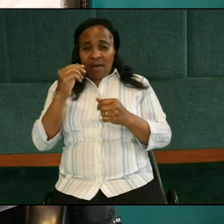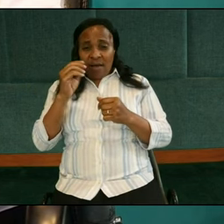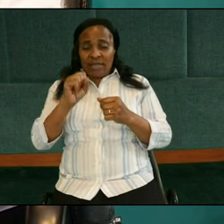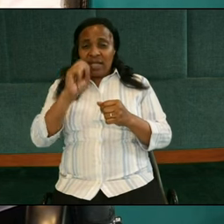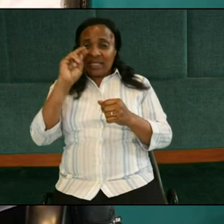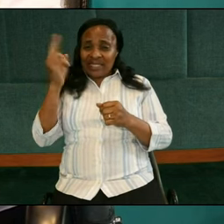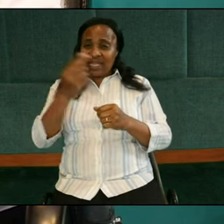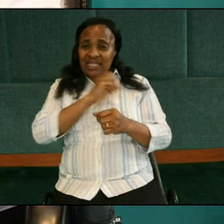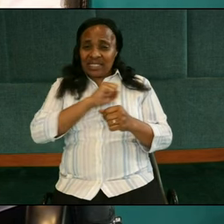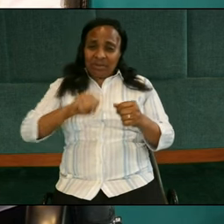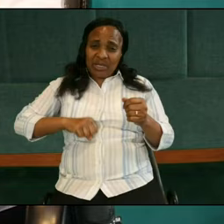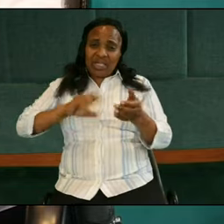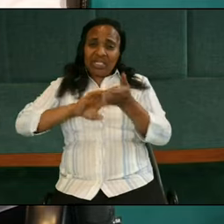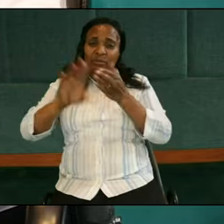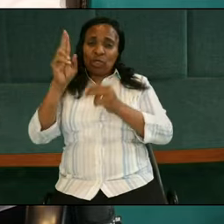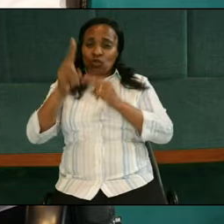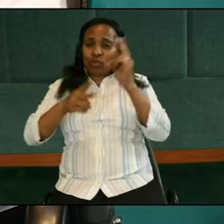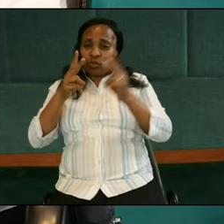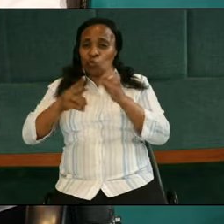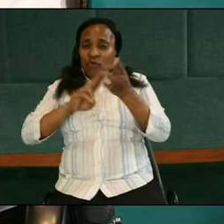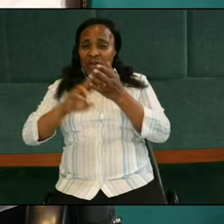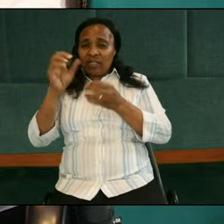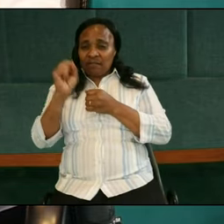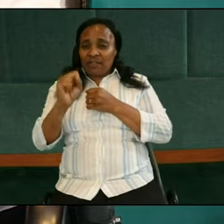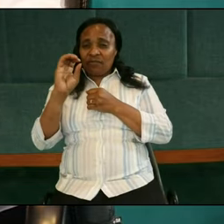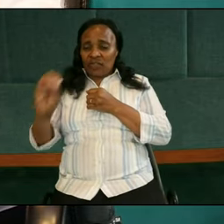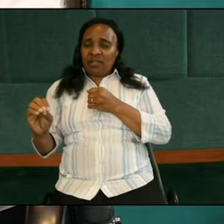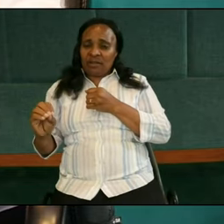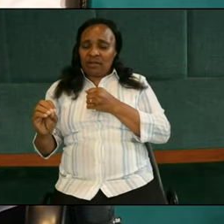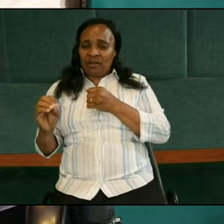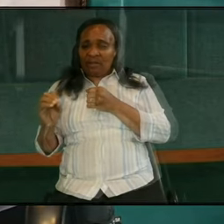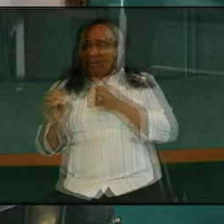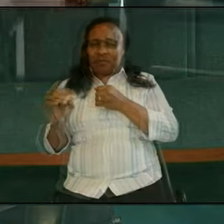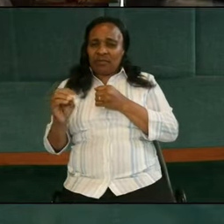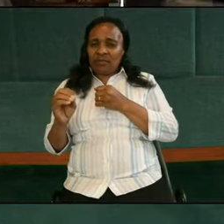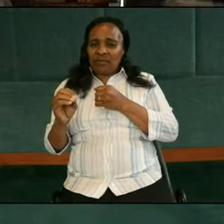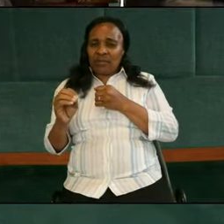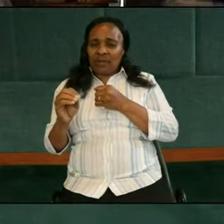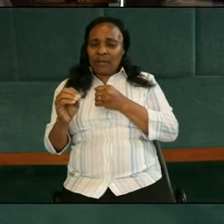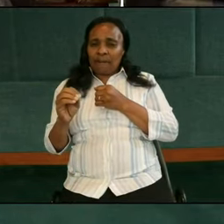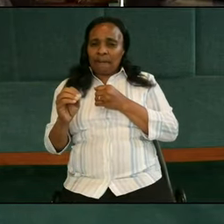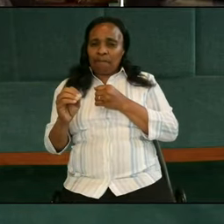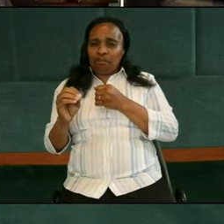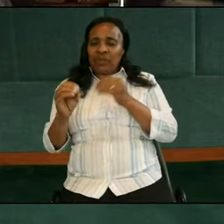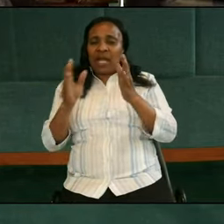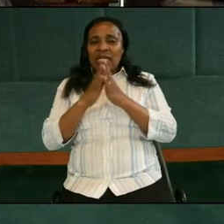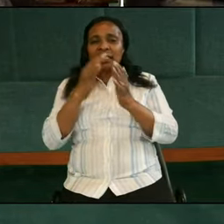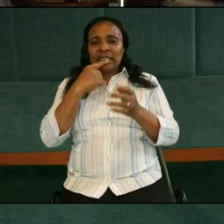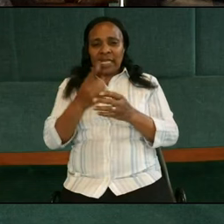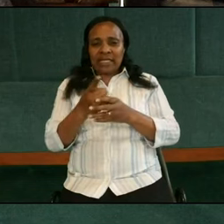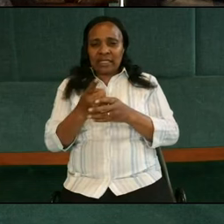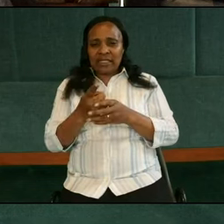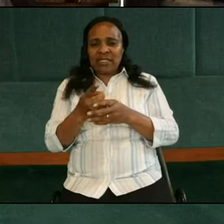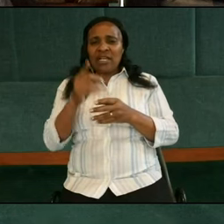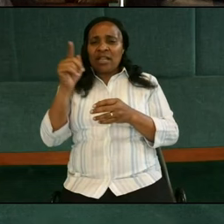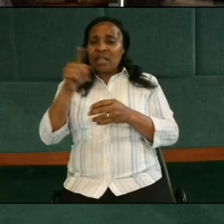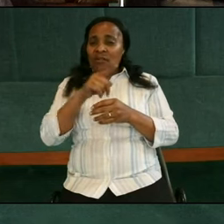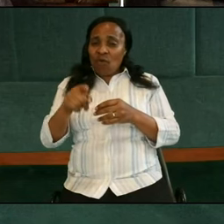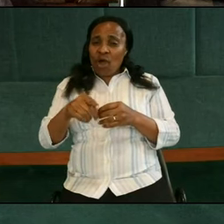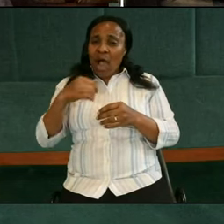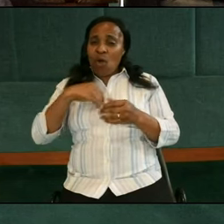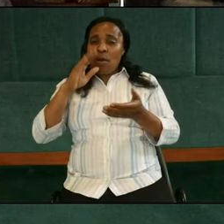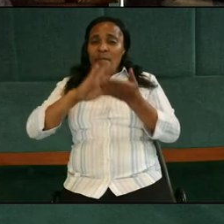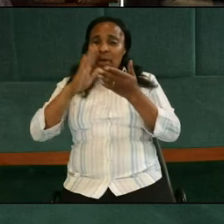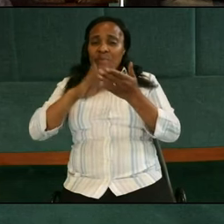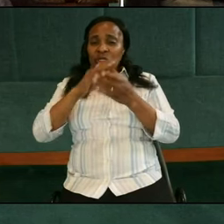chapter 22, verse 50. Barbara, again, read that for us. 2 Samuel 22, verse 50. And it says, therefore I will praise